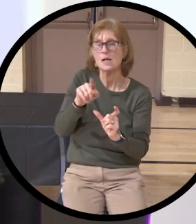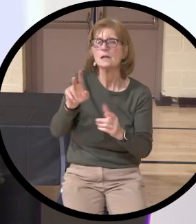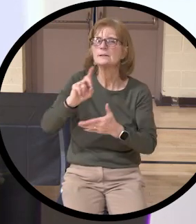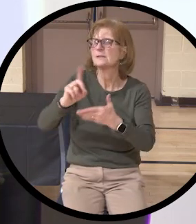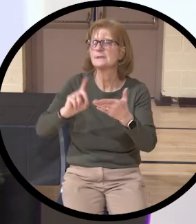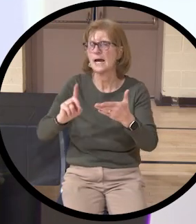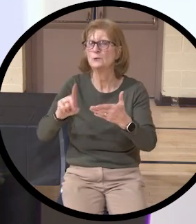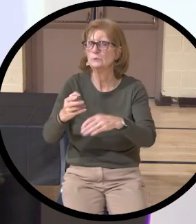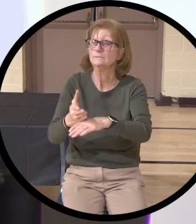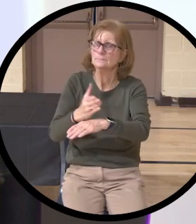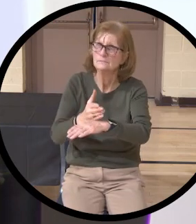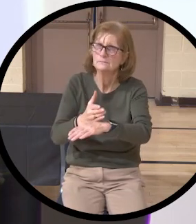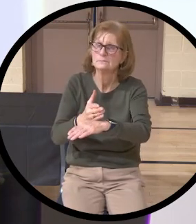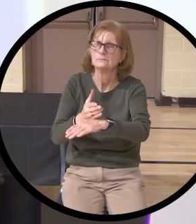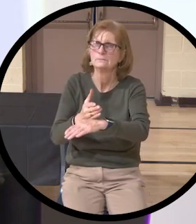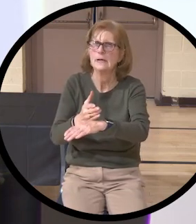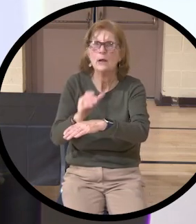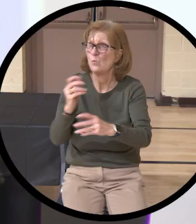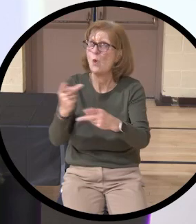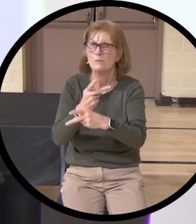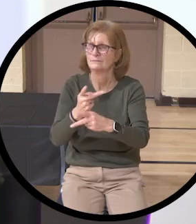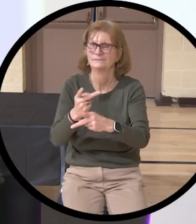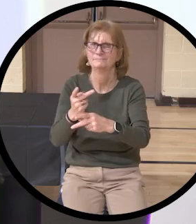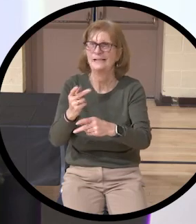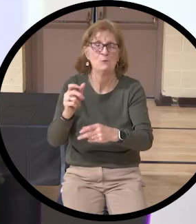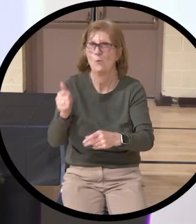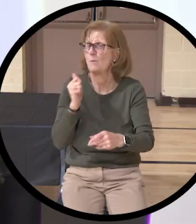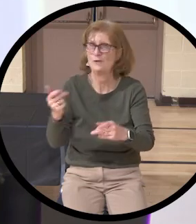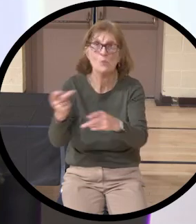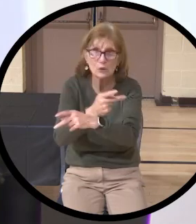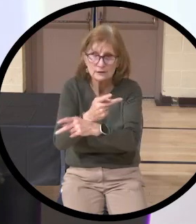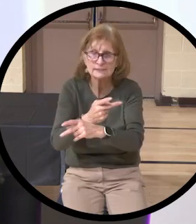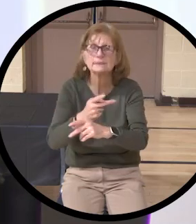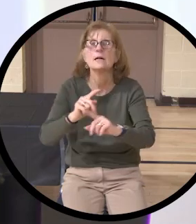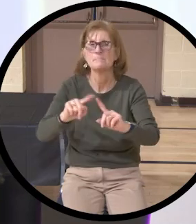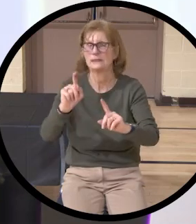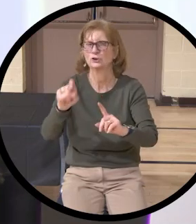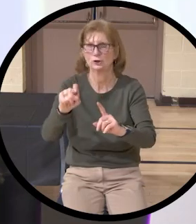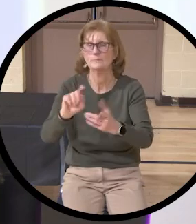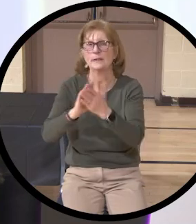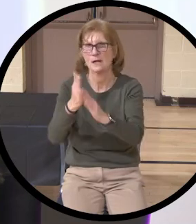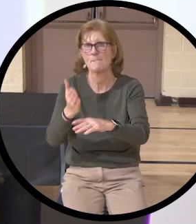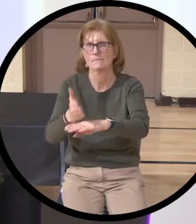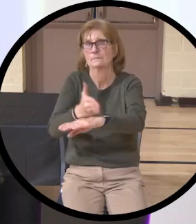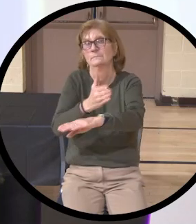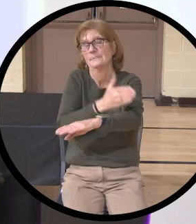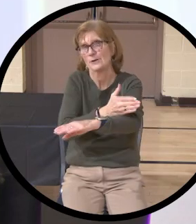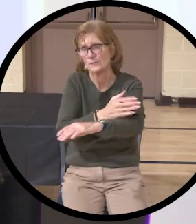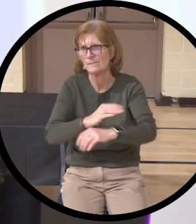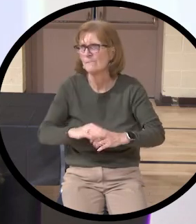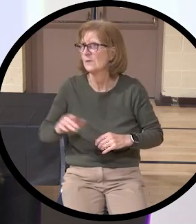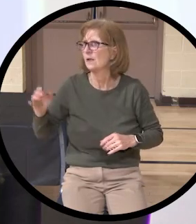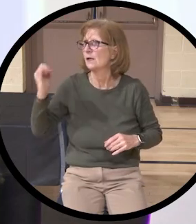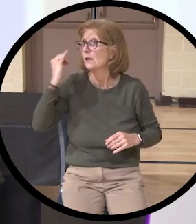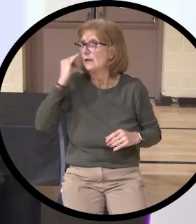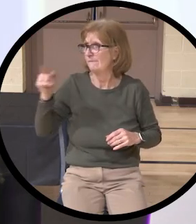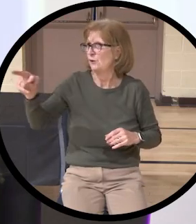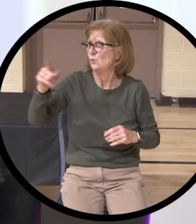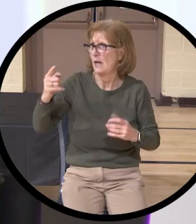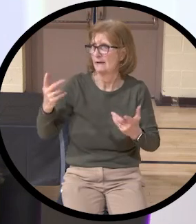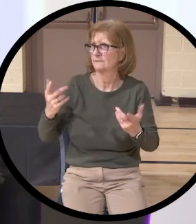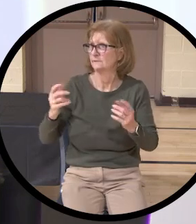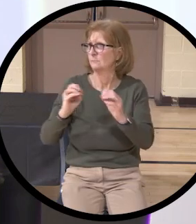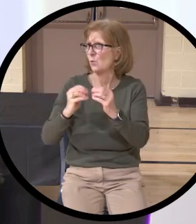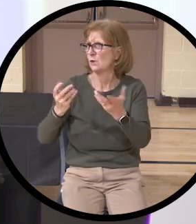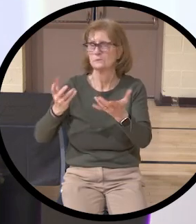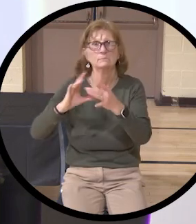situation worse and should make it better, at least with what we can do within the scope of this project. And if you have further follow-up, maybe we